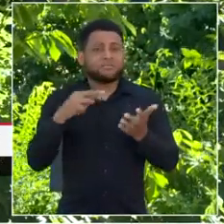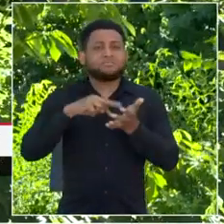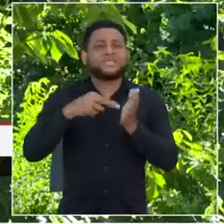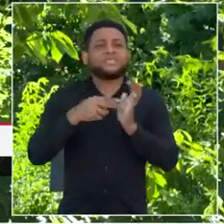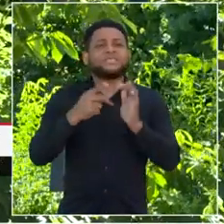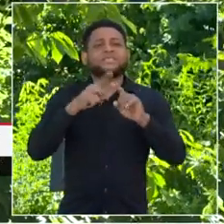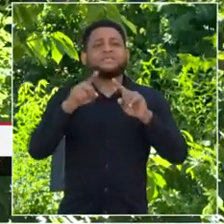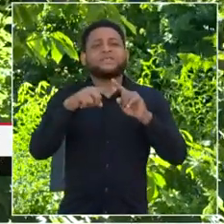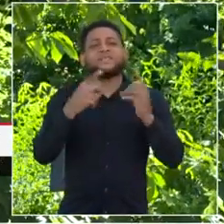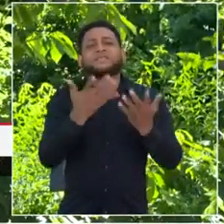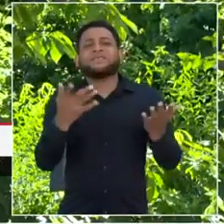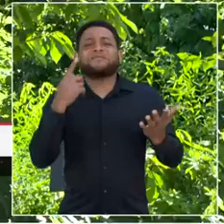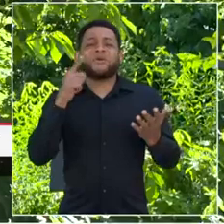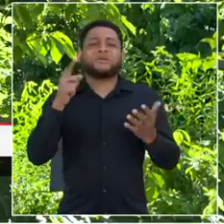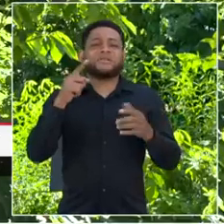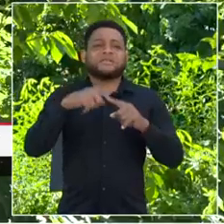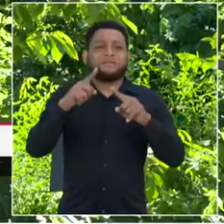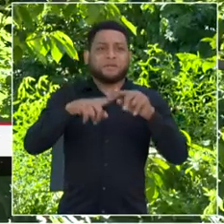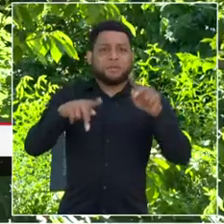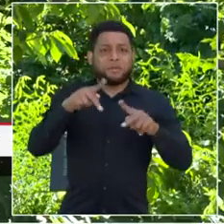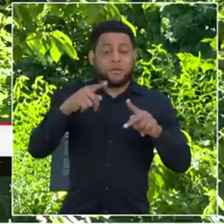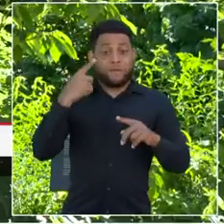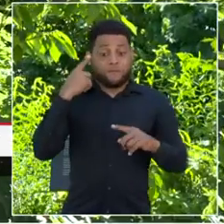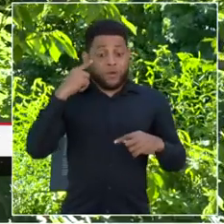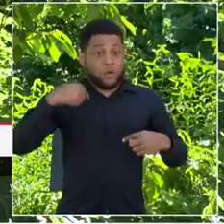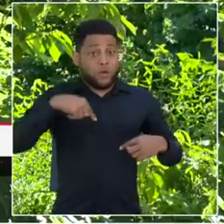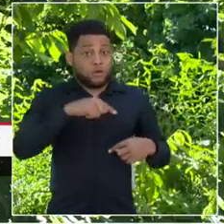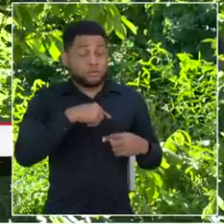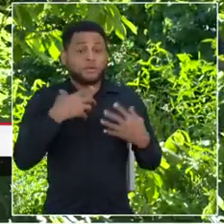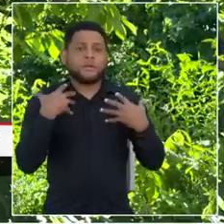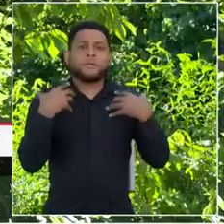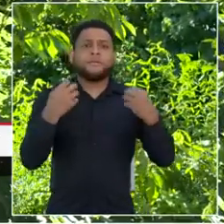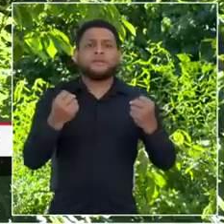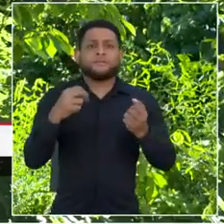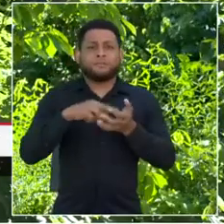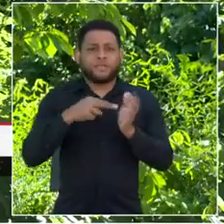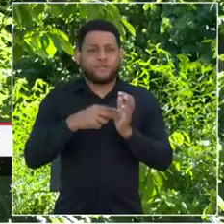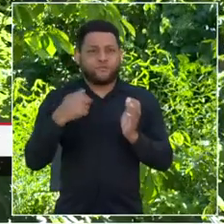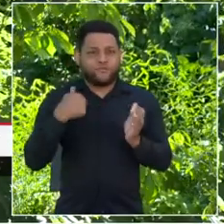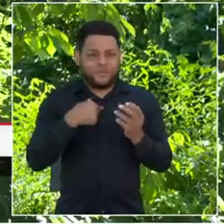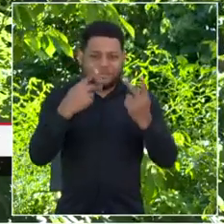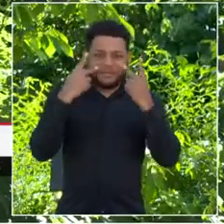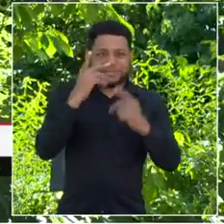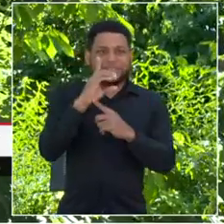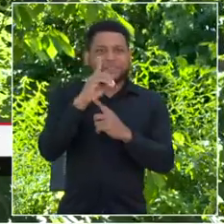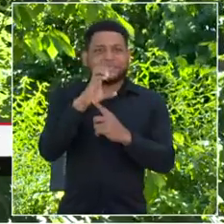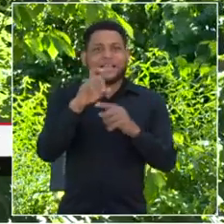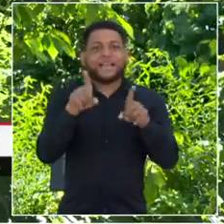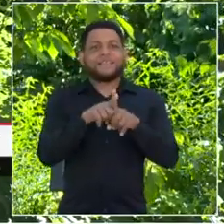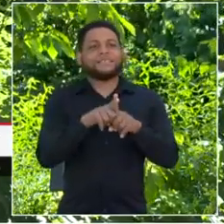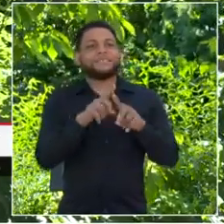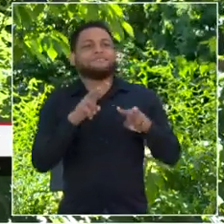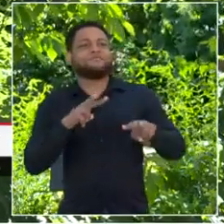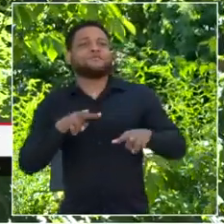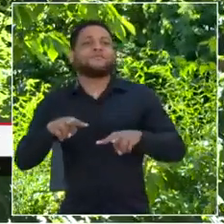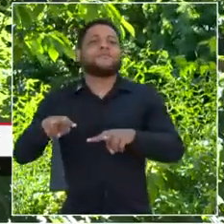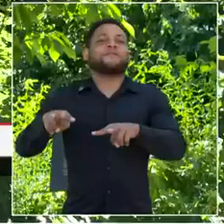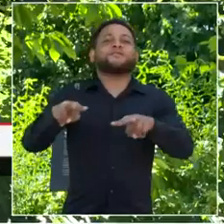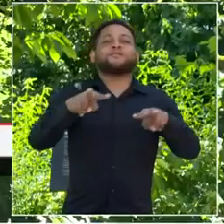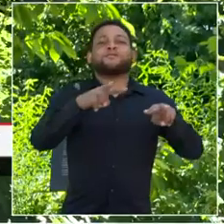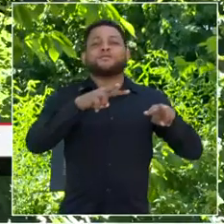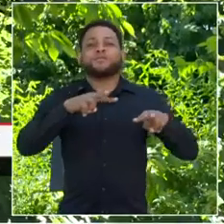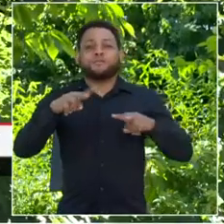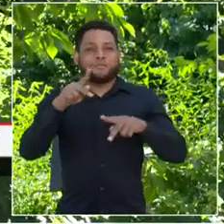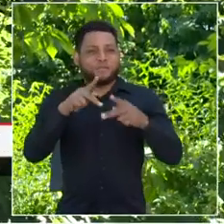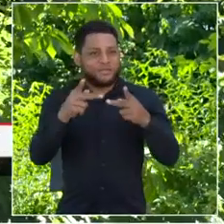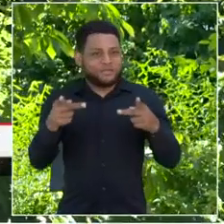economic impact of tourism and conventions on Washington as a destination. And as I was sitting here talking to the mayor, talking to Jeff, talking